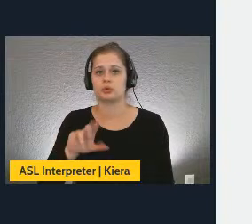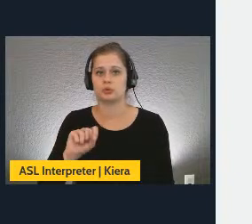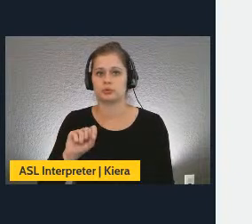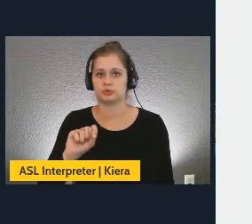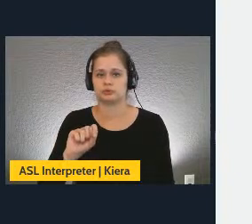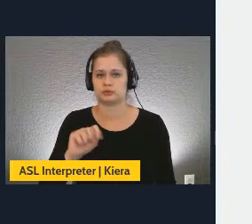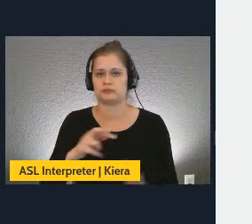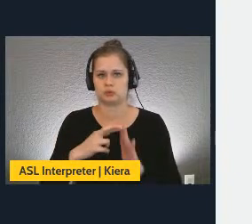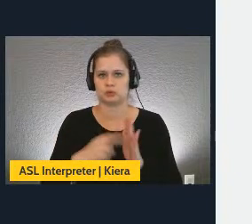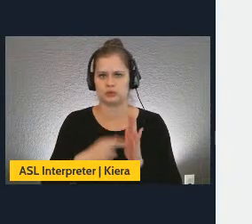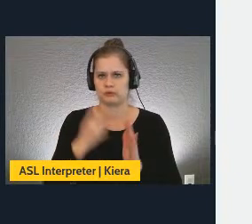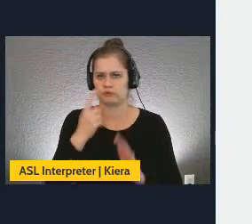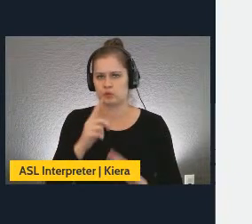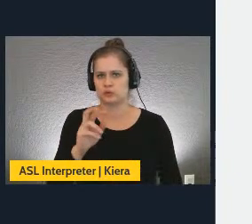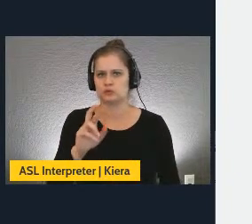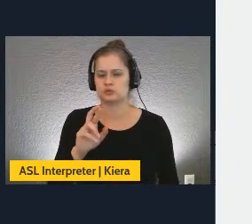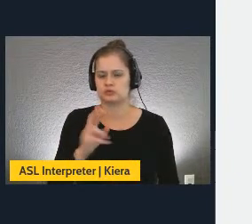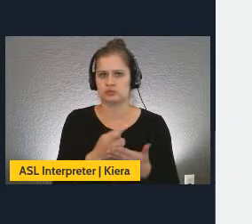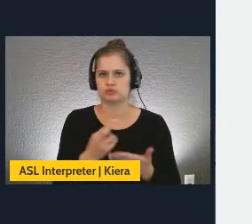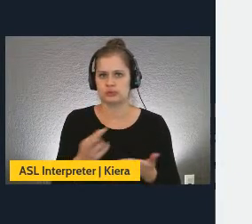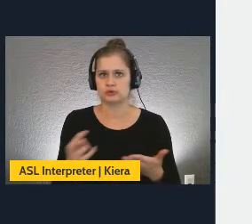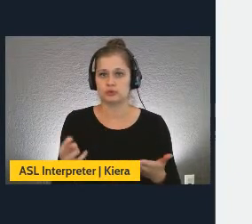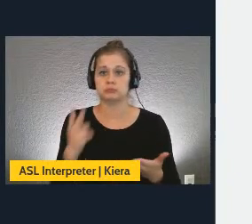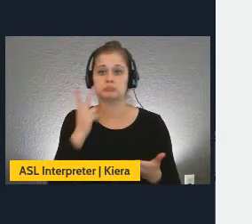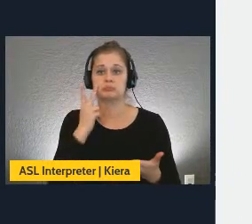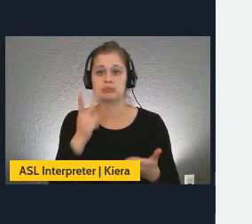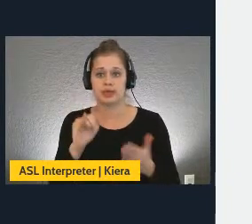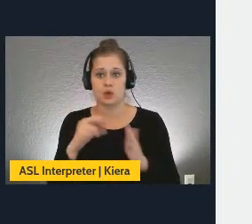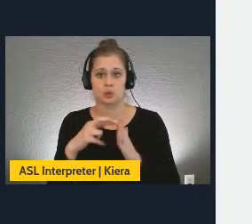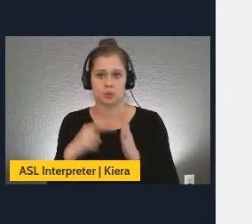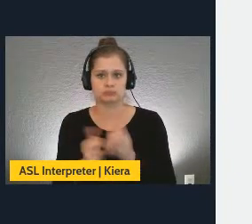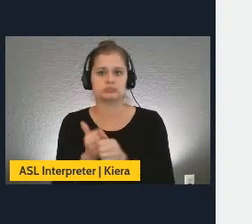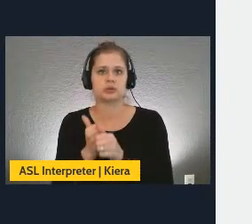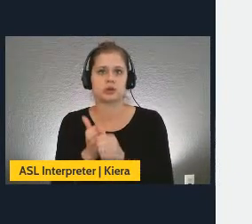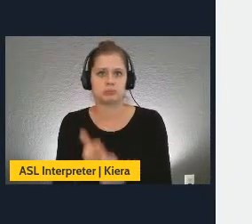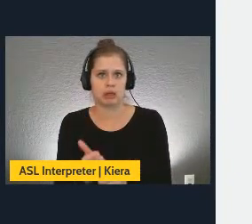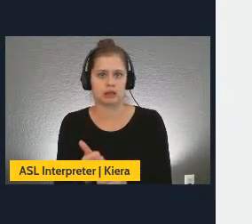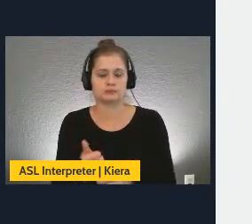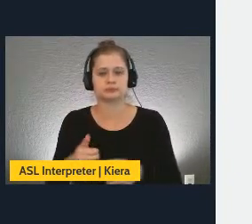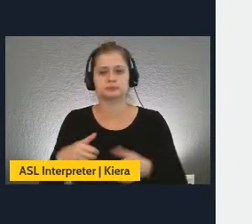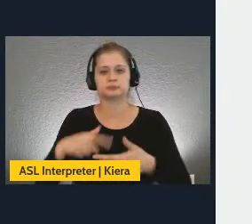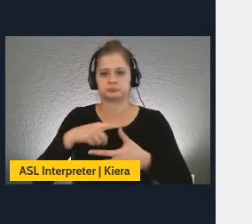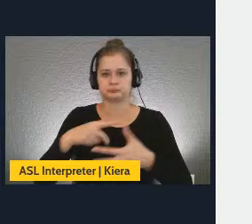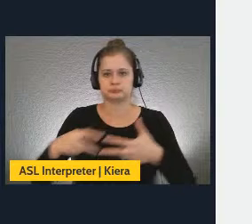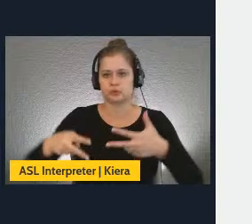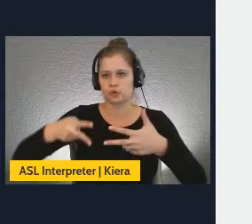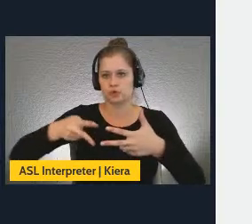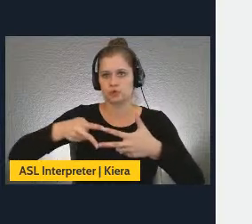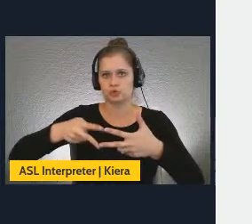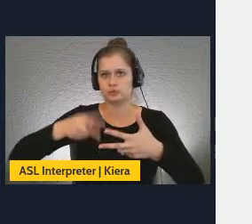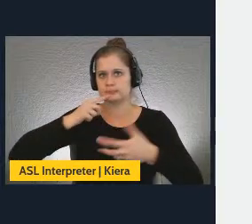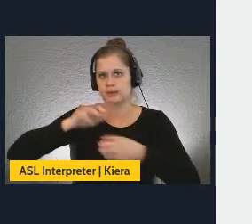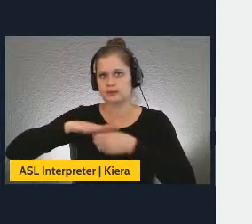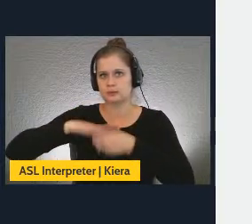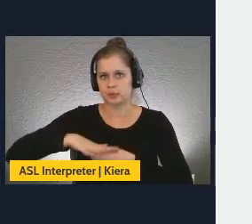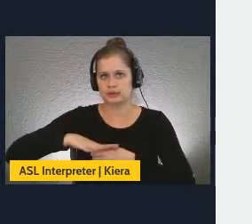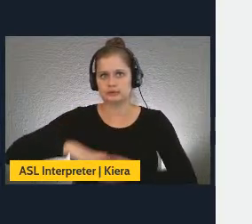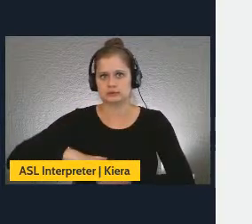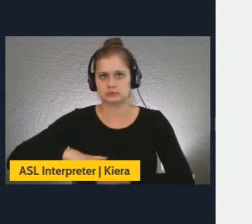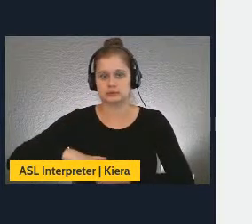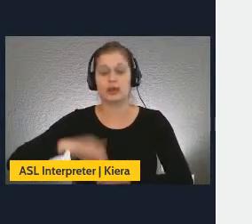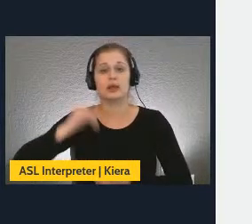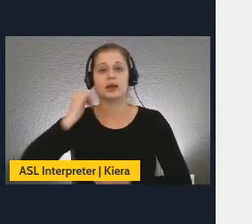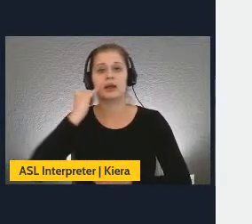resource. We can see that a rule was compliant. We can see that 2 were suppressed as we suppressed. And if we actually had